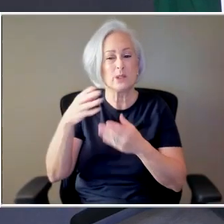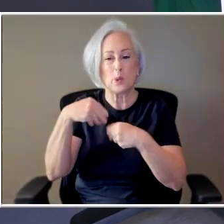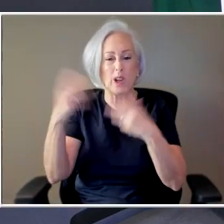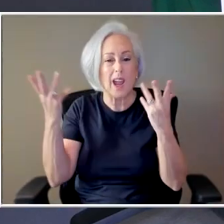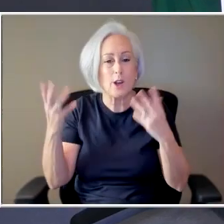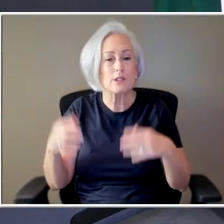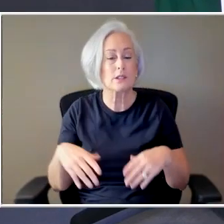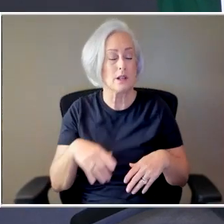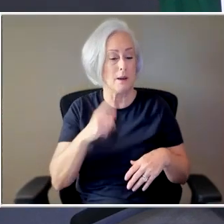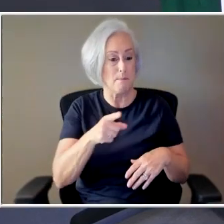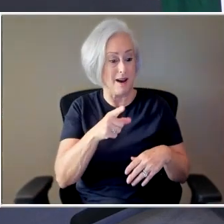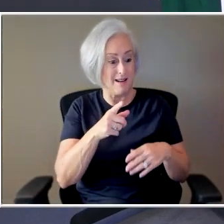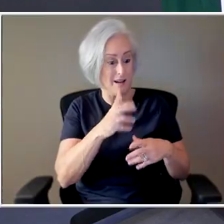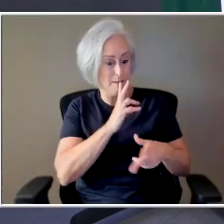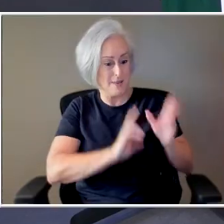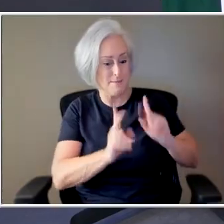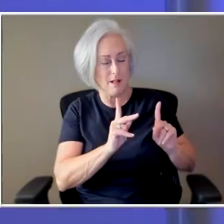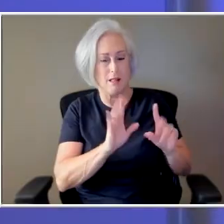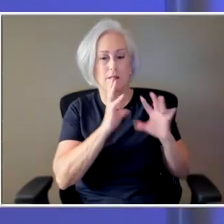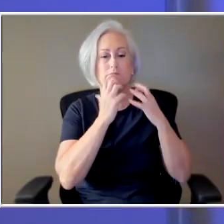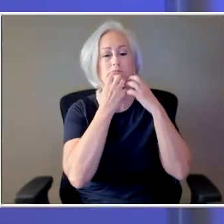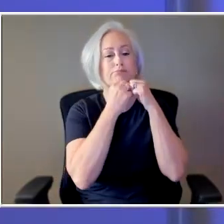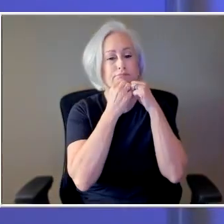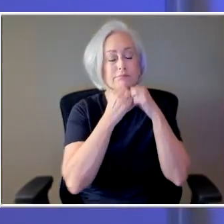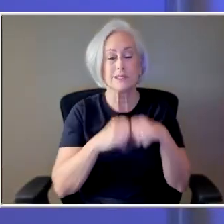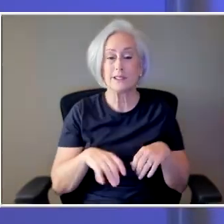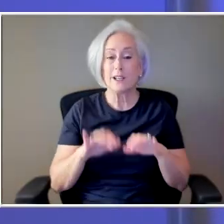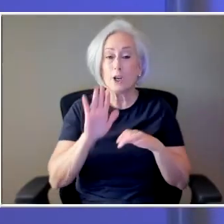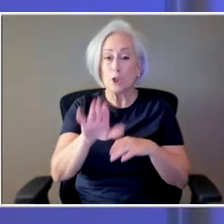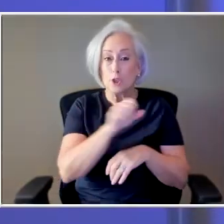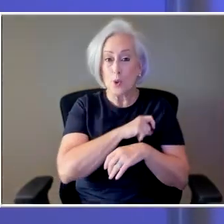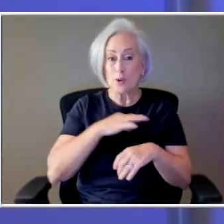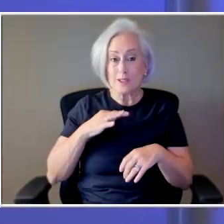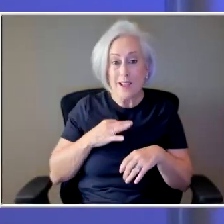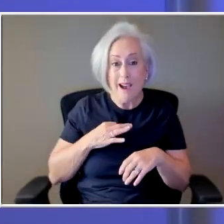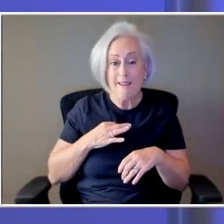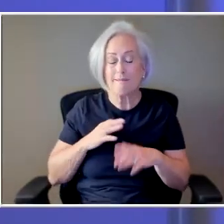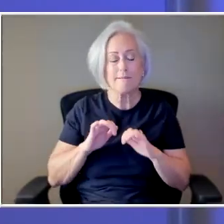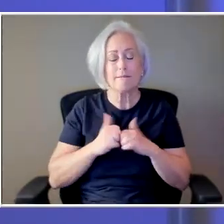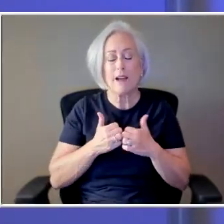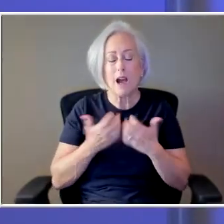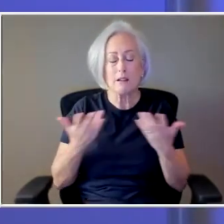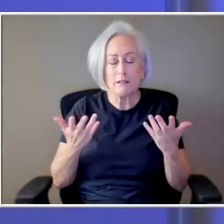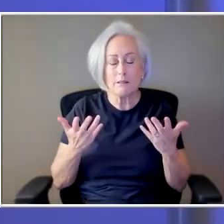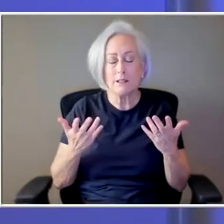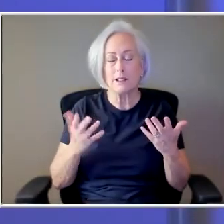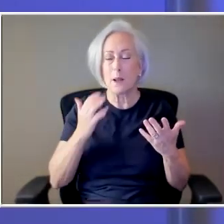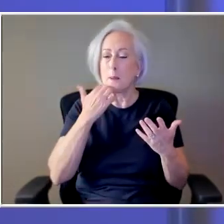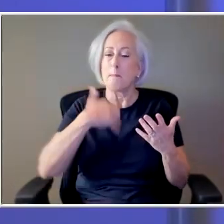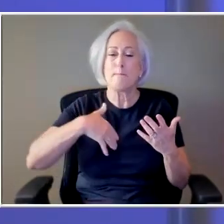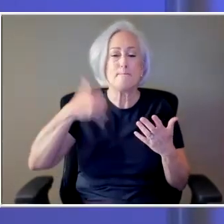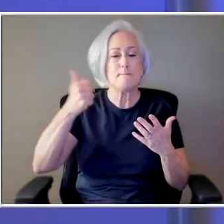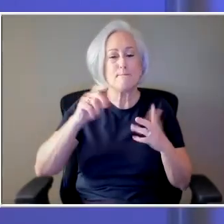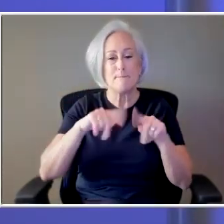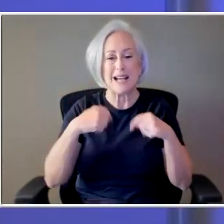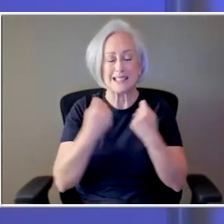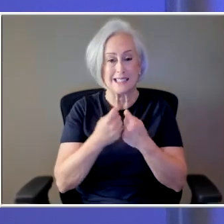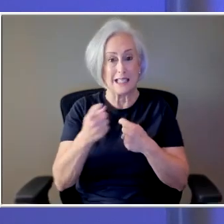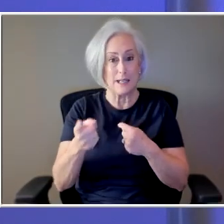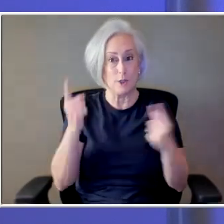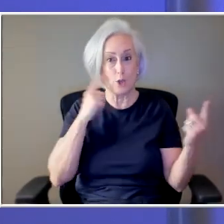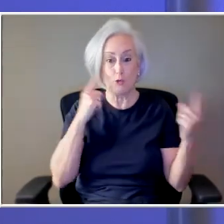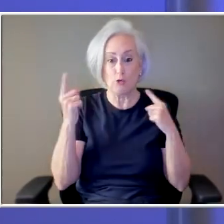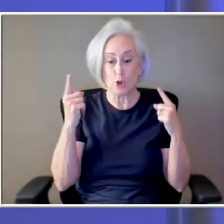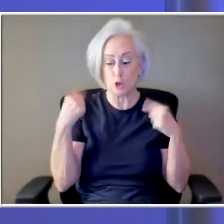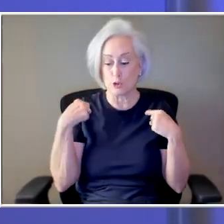staff up there pulling this off? I truly believe that we have the very best team, and as you've heard so far and will continue to hear, we